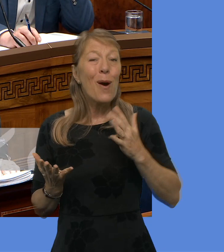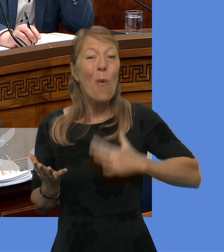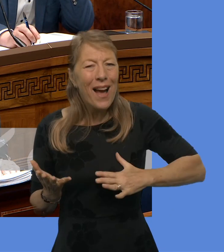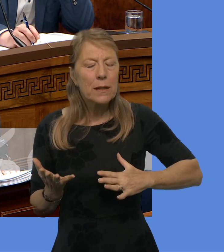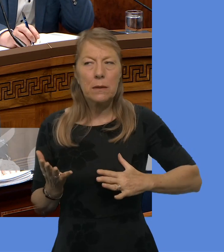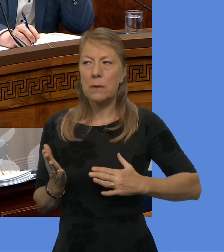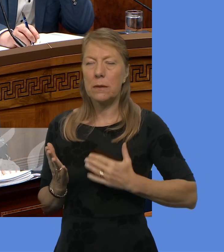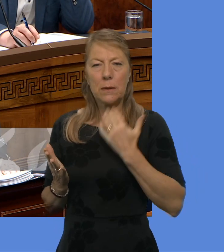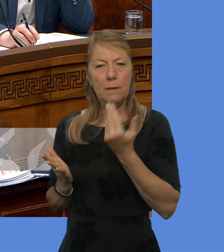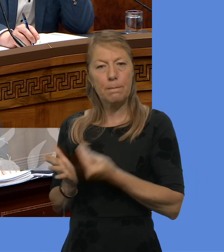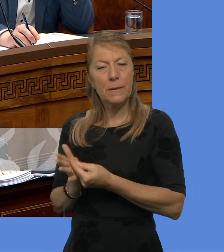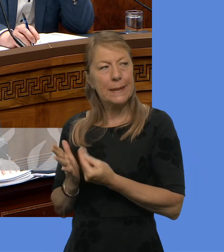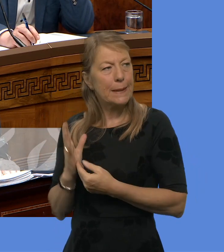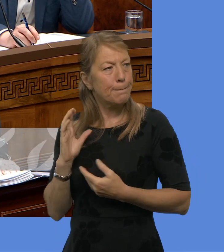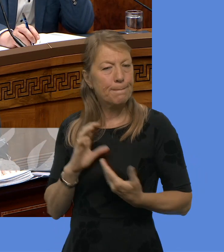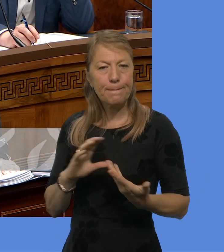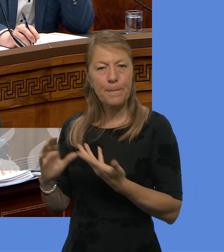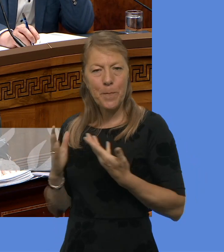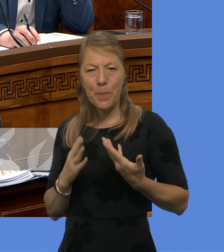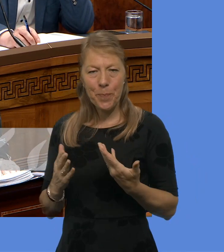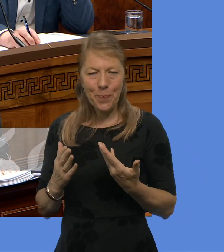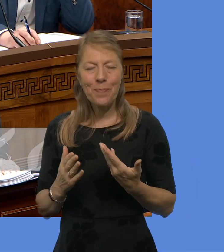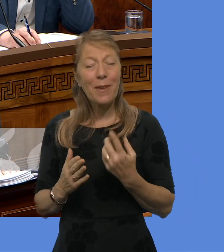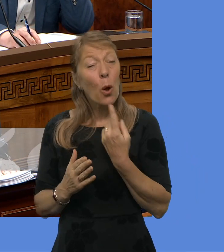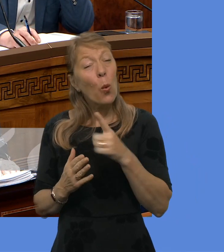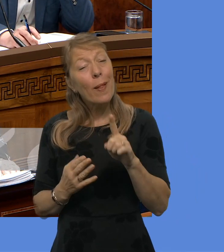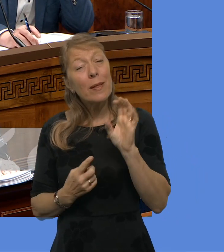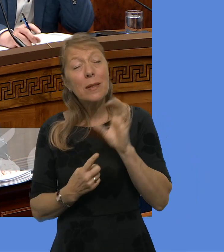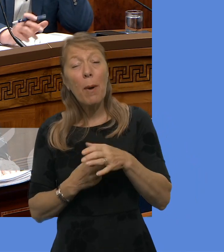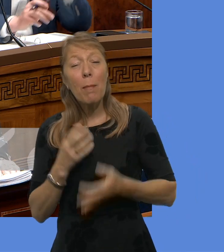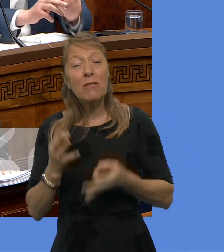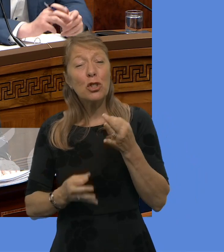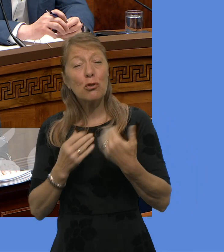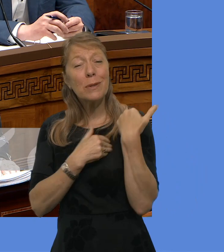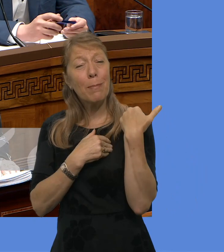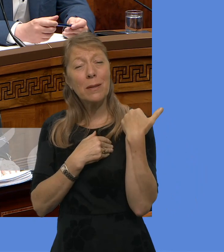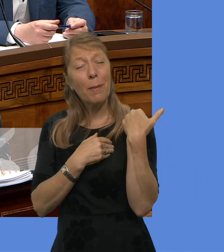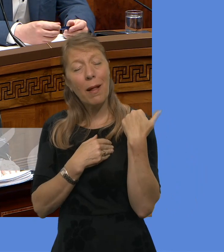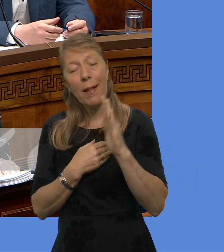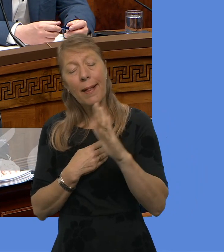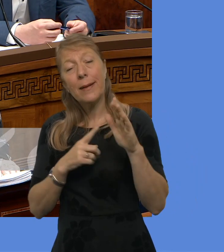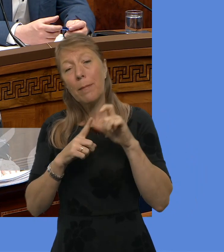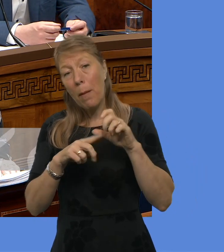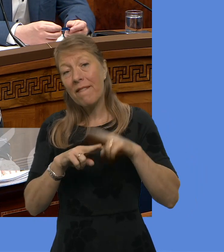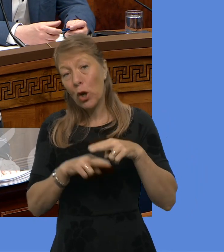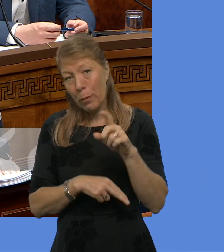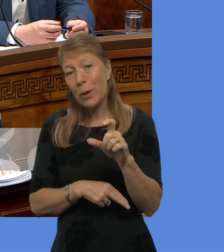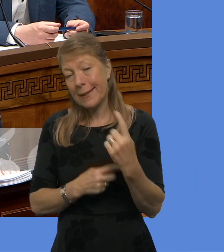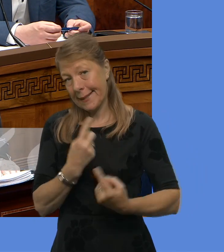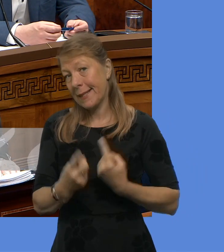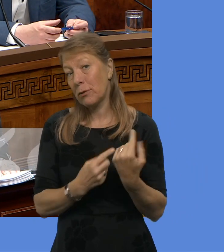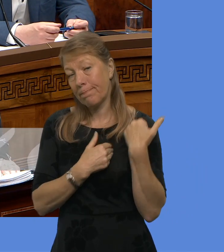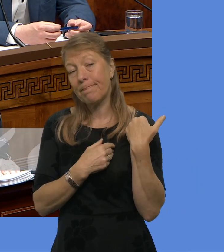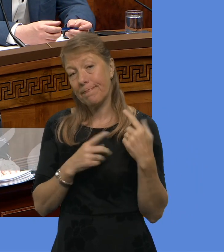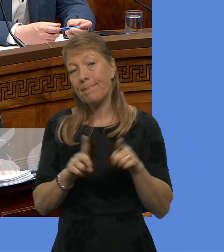comes to antisocial behaviour. But it's not just the Department of Justice who have responsibility for this. Department for Communities has some responsibilities in this regard.